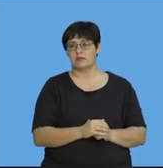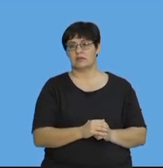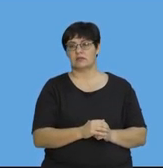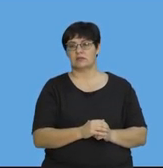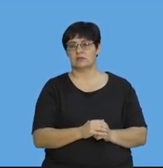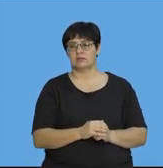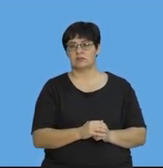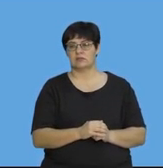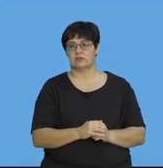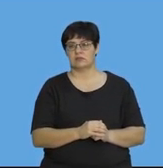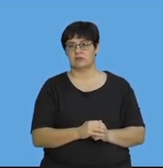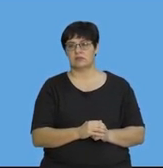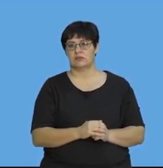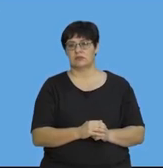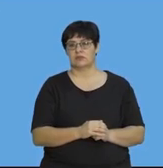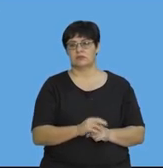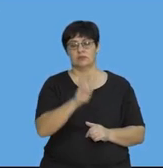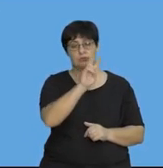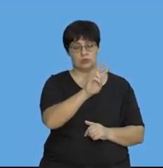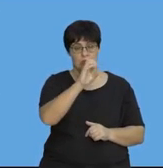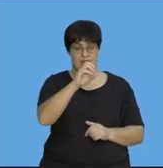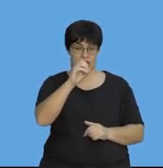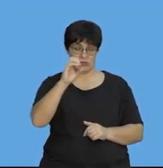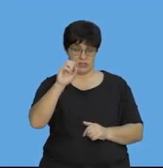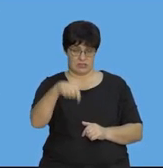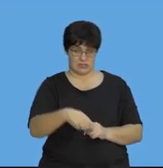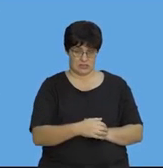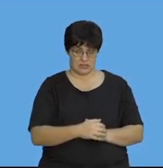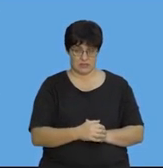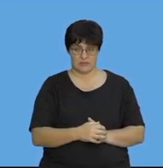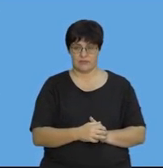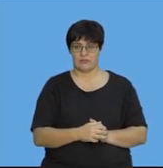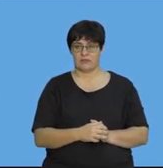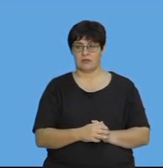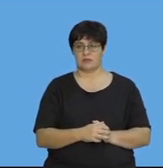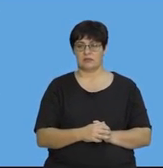let's put it in different color so that it's, okay, so we're going to do the 2,000.